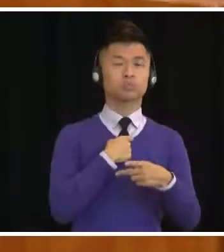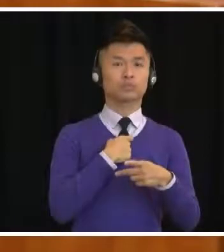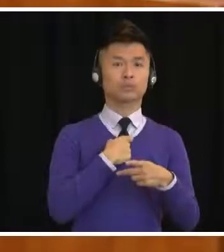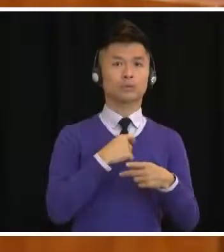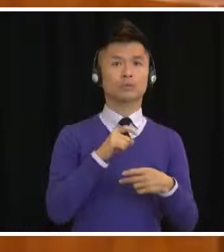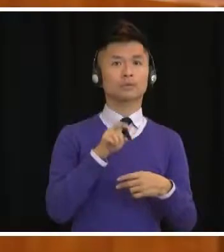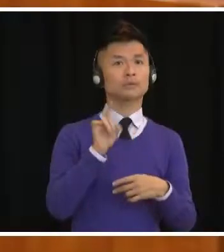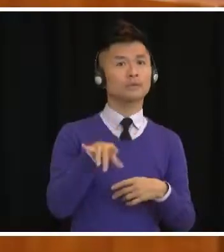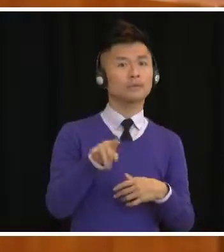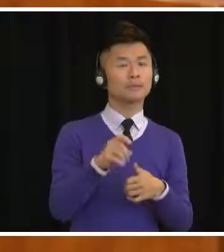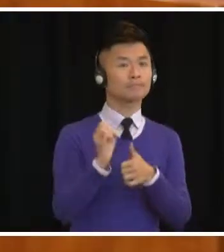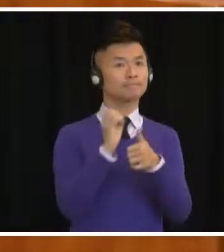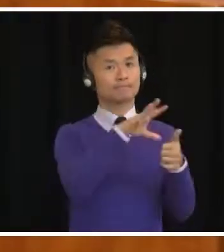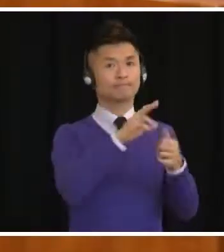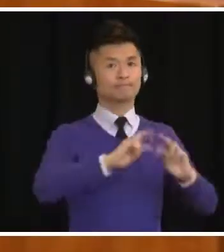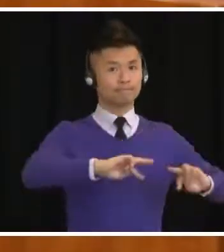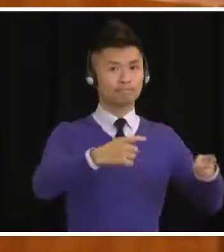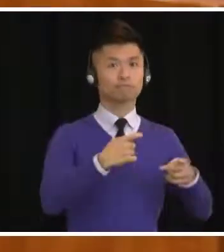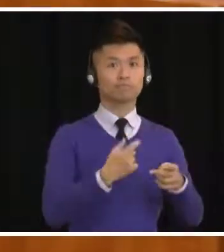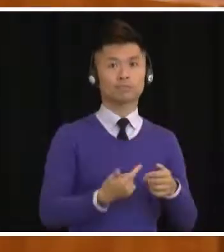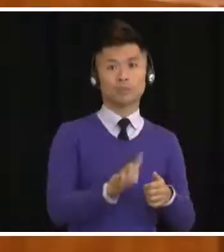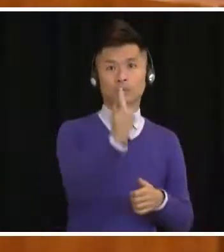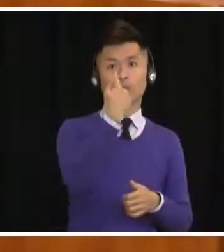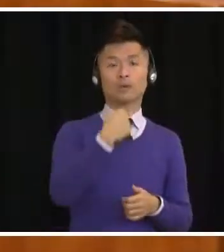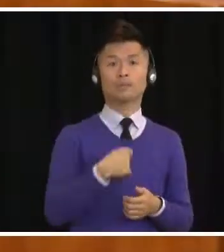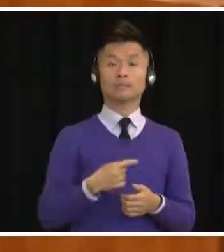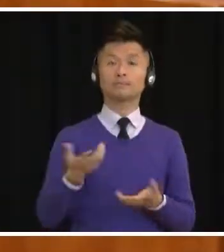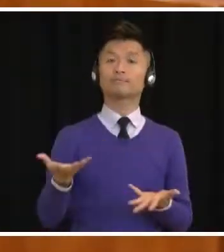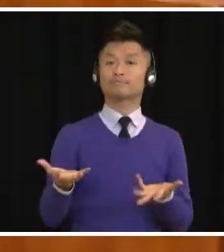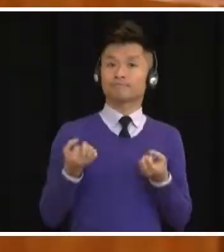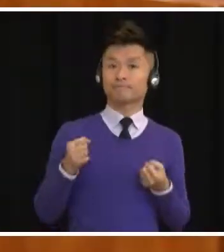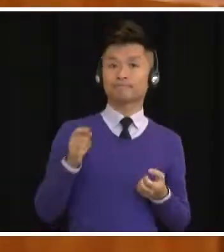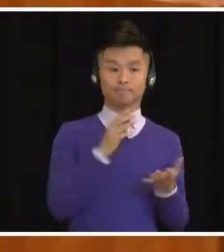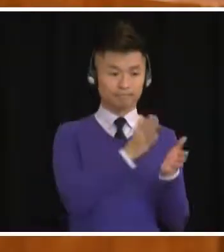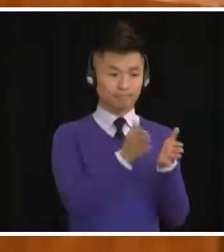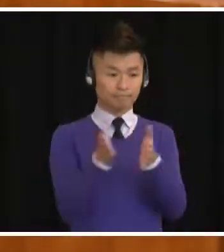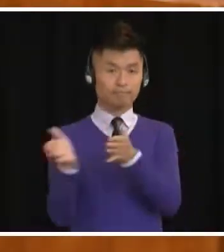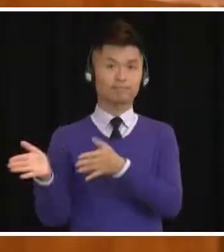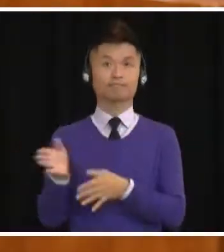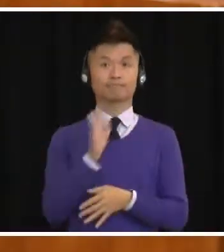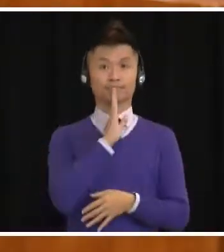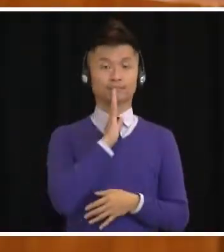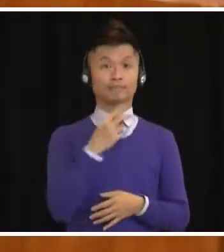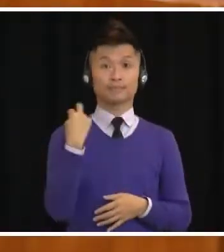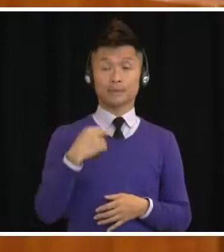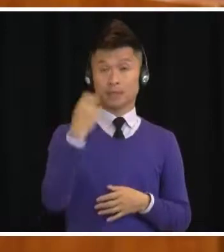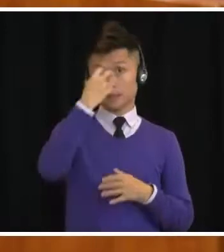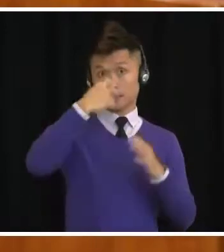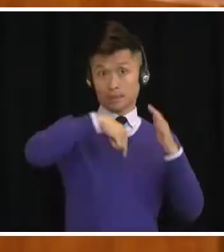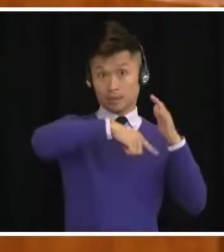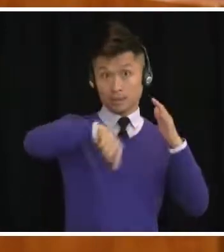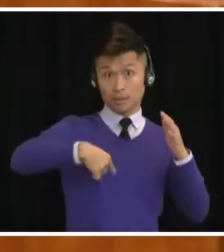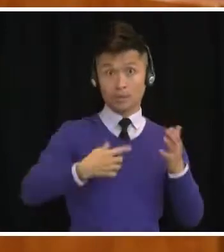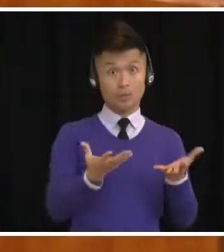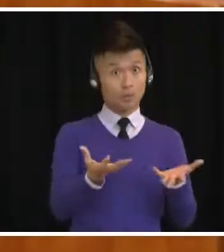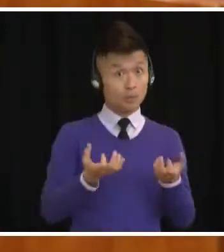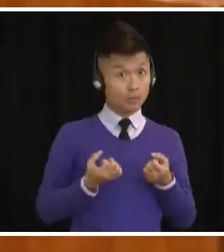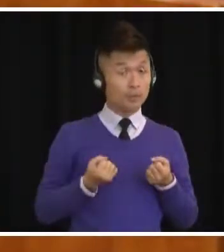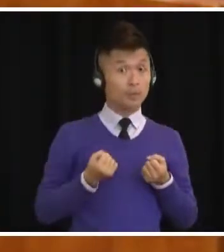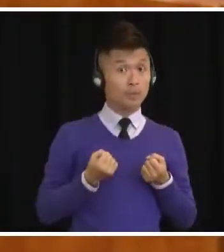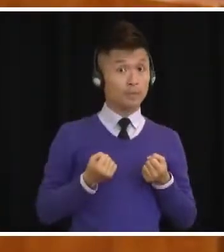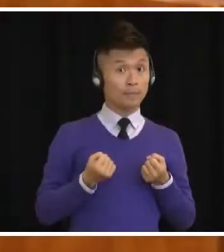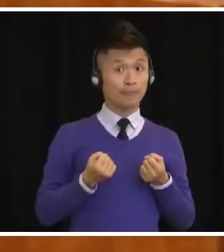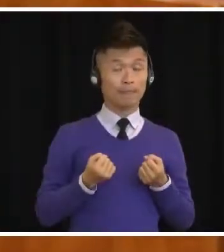make improvements or corrections. So this is how we handle complaints.